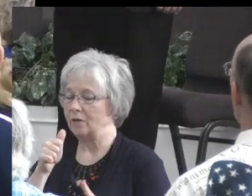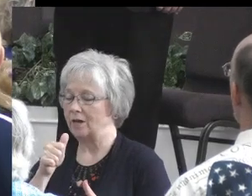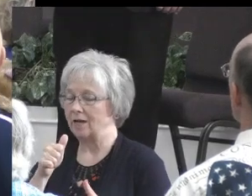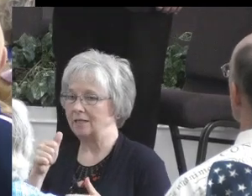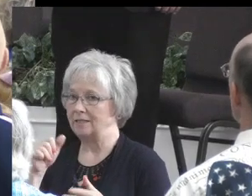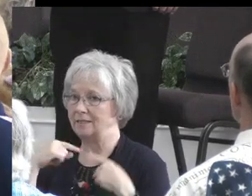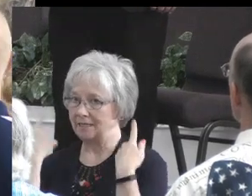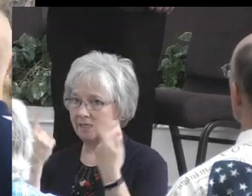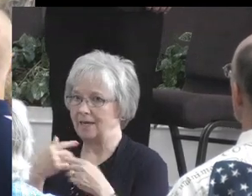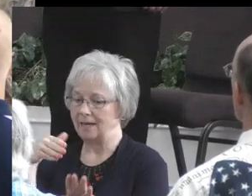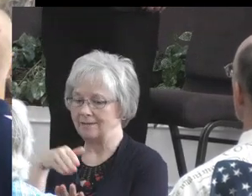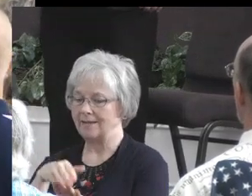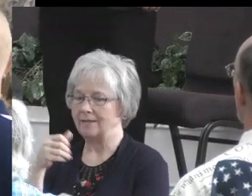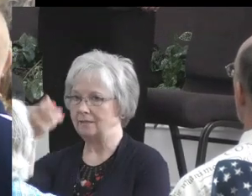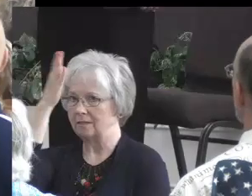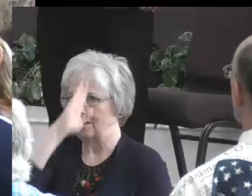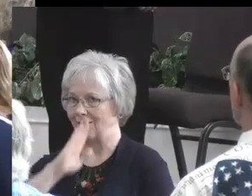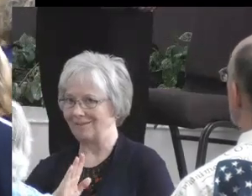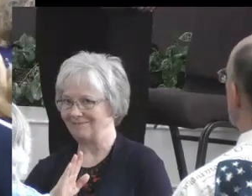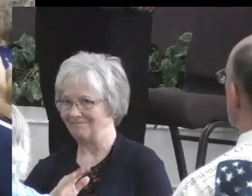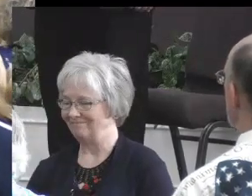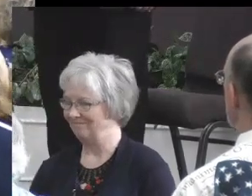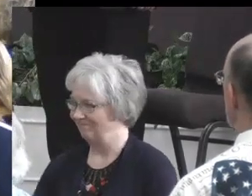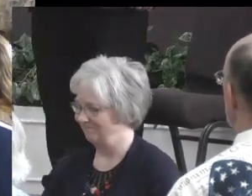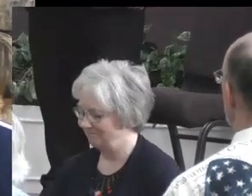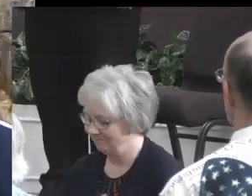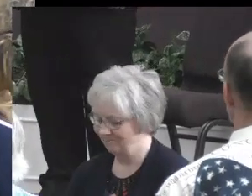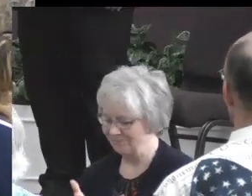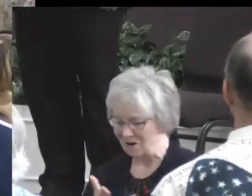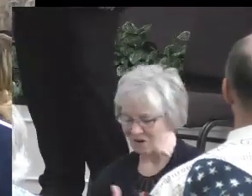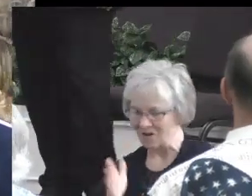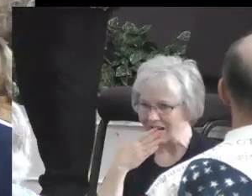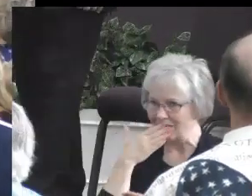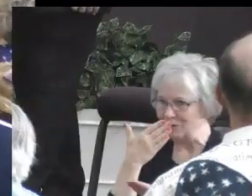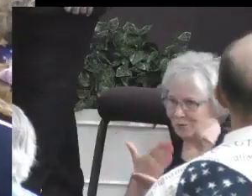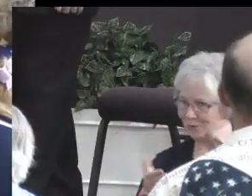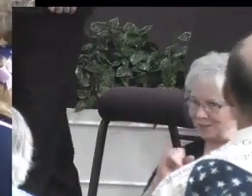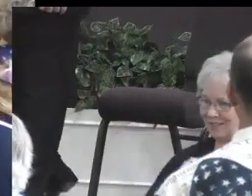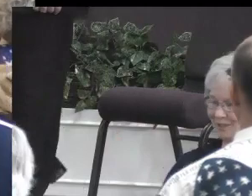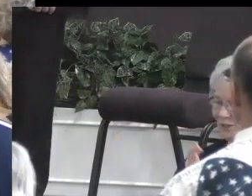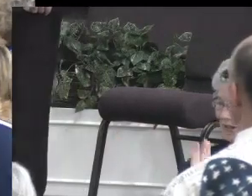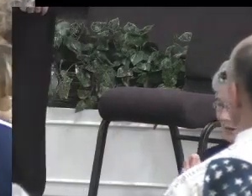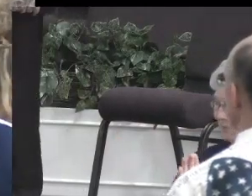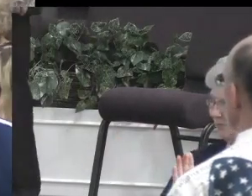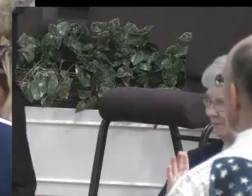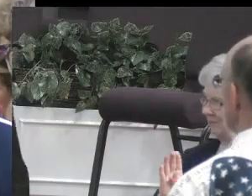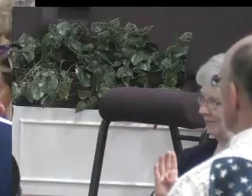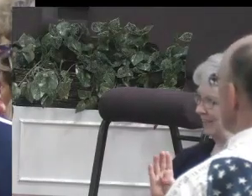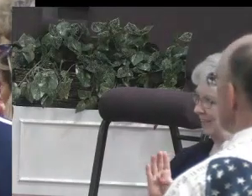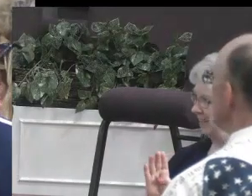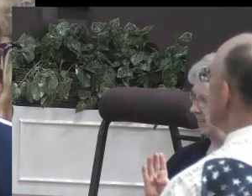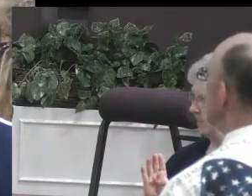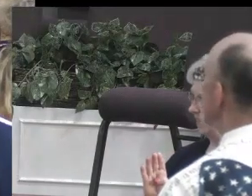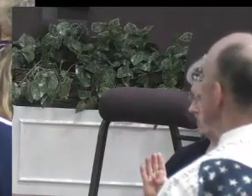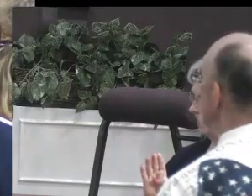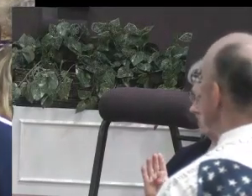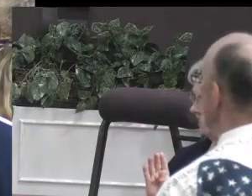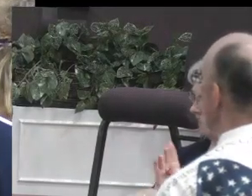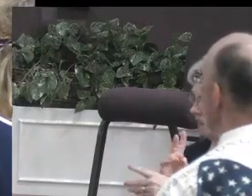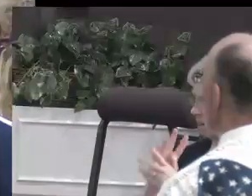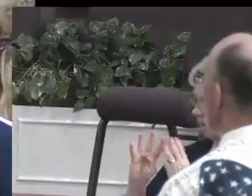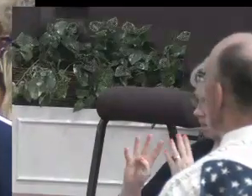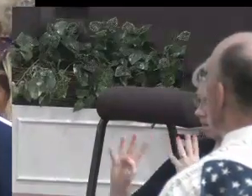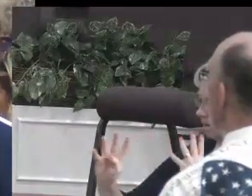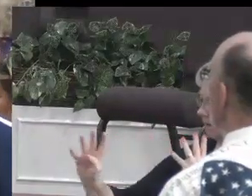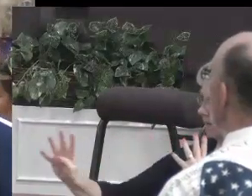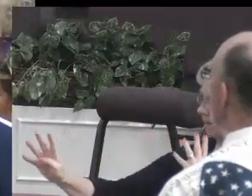not sin against God. All right, good job. Boys and girls, I want you to line up right across the front row here, because right